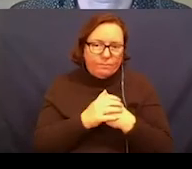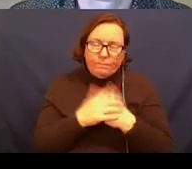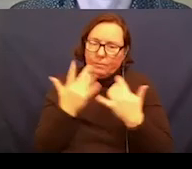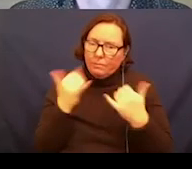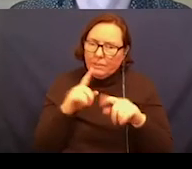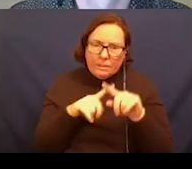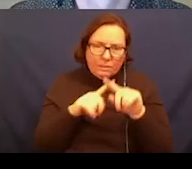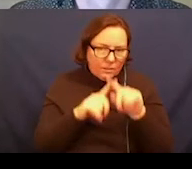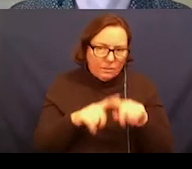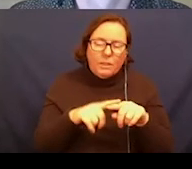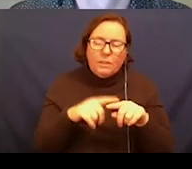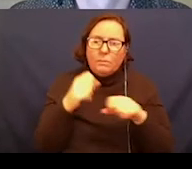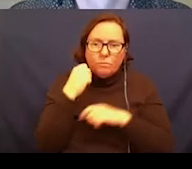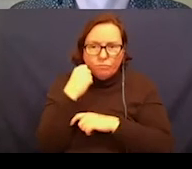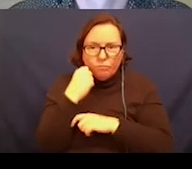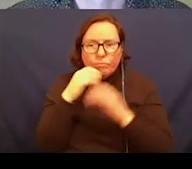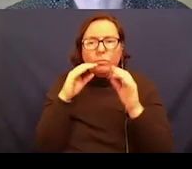receive.